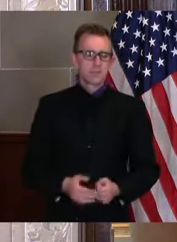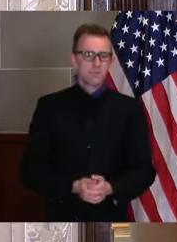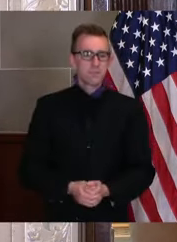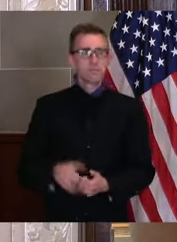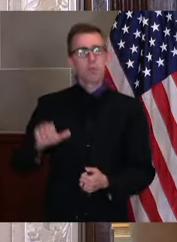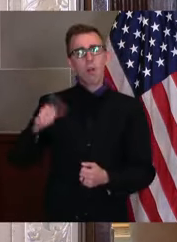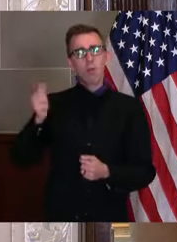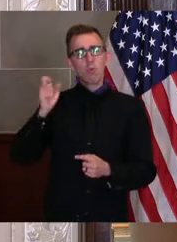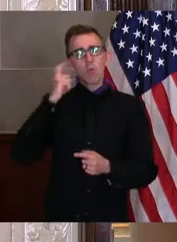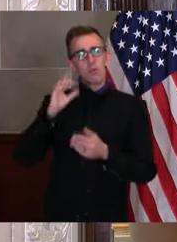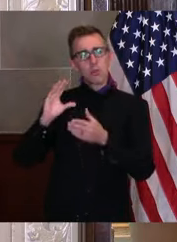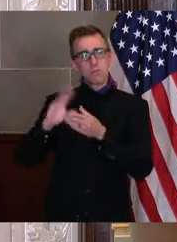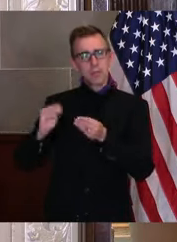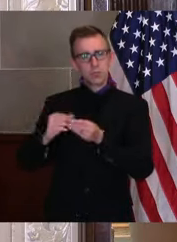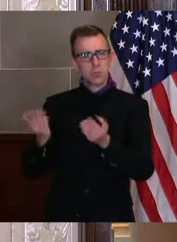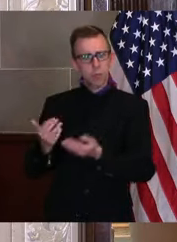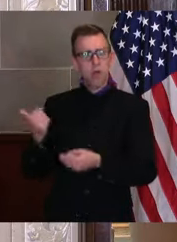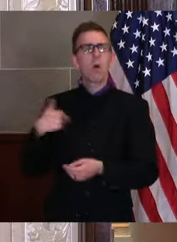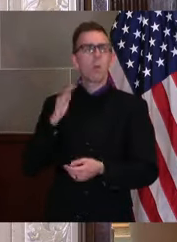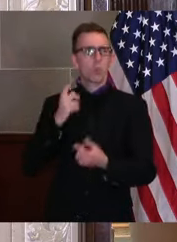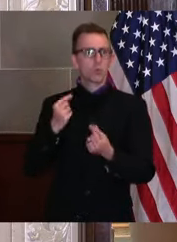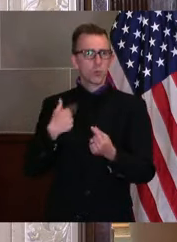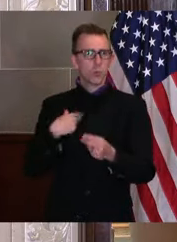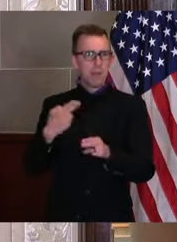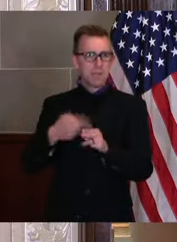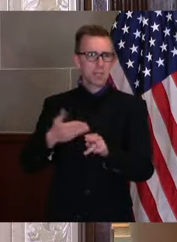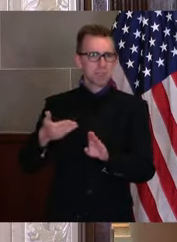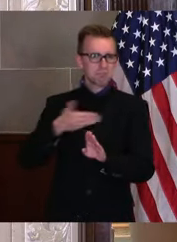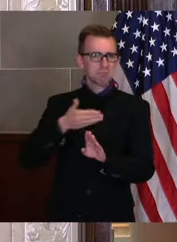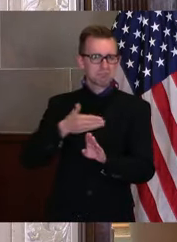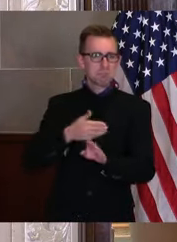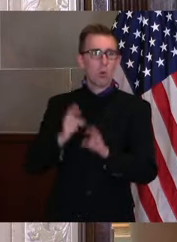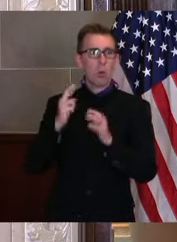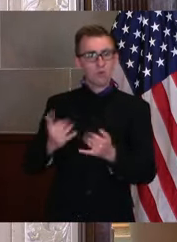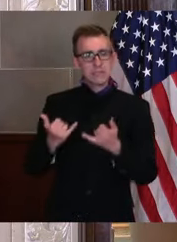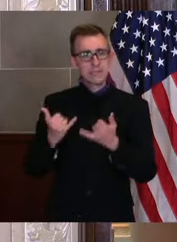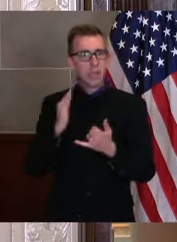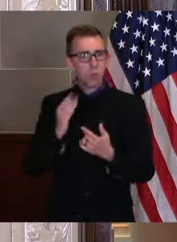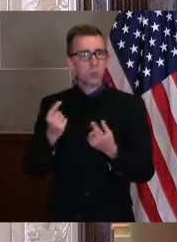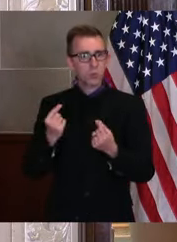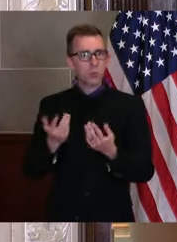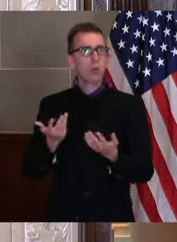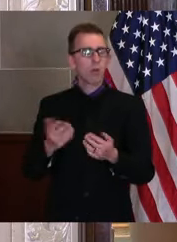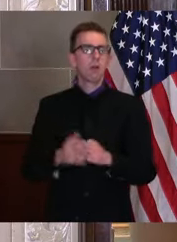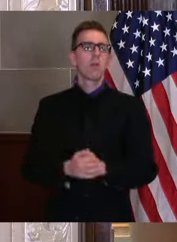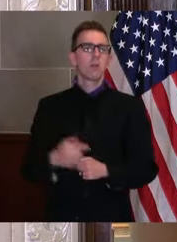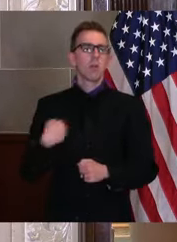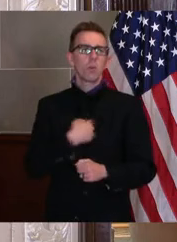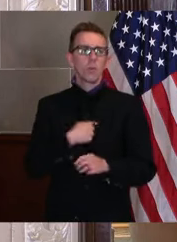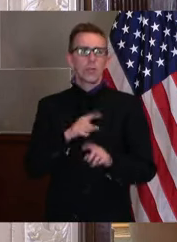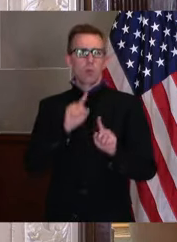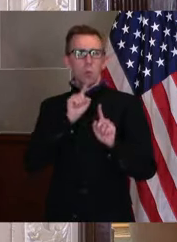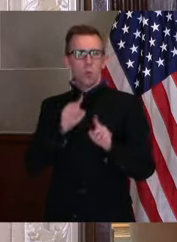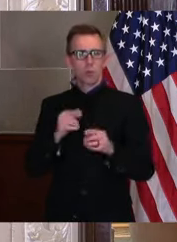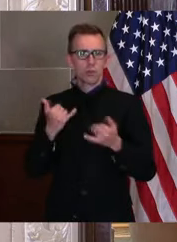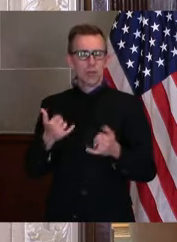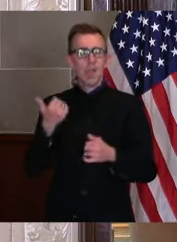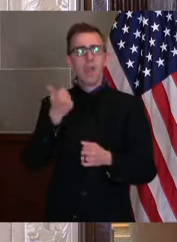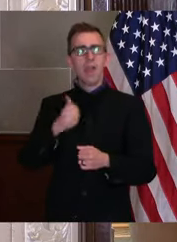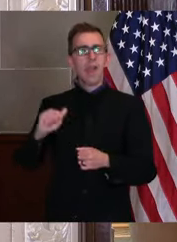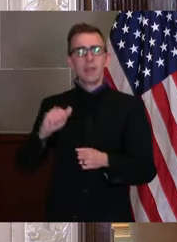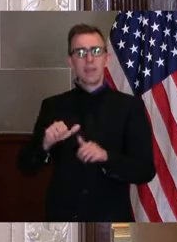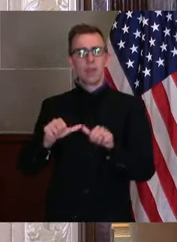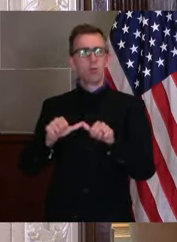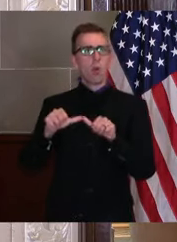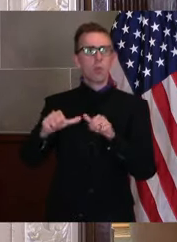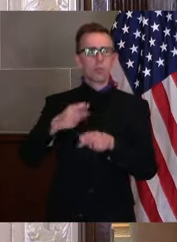governor mentioned about, I told you we were going to do this, and I hoped it was going to be today, and it is going to be today. We are issuing an order today that in any long-term